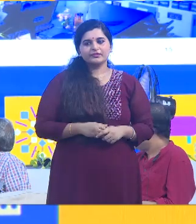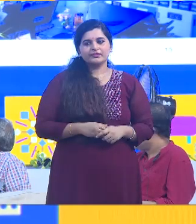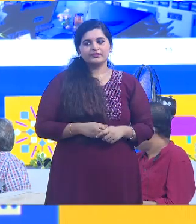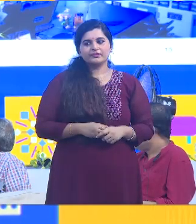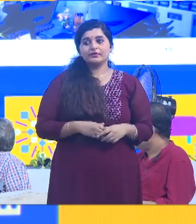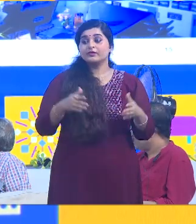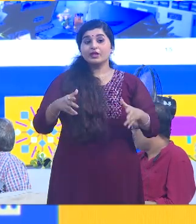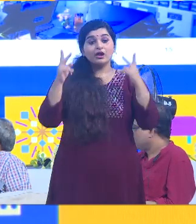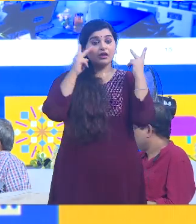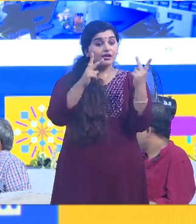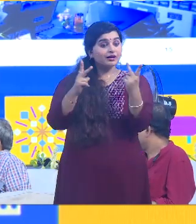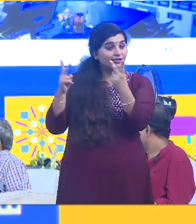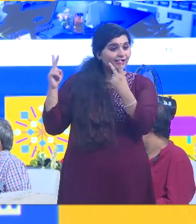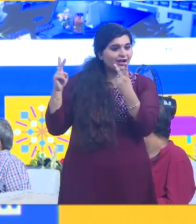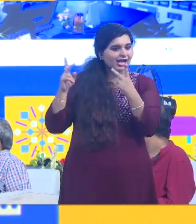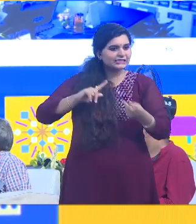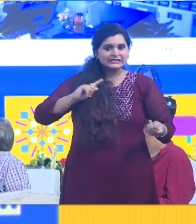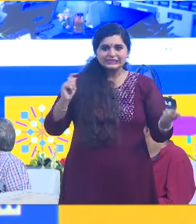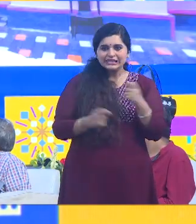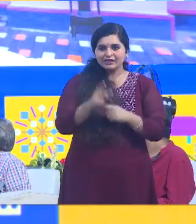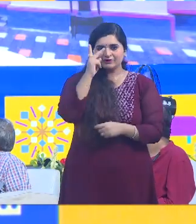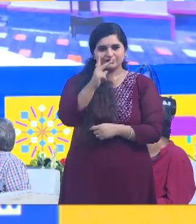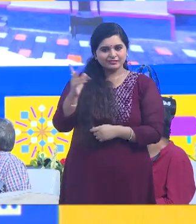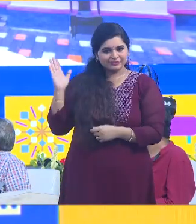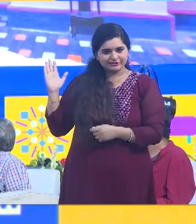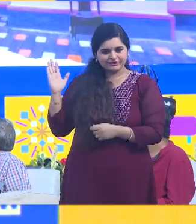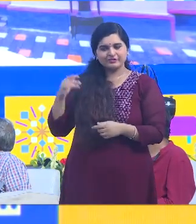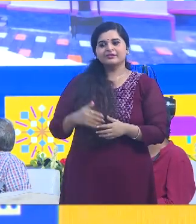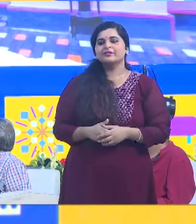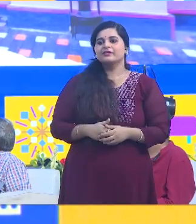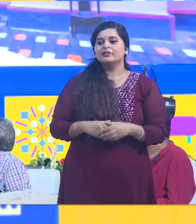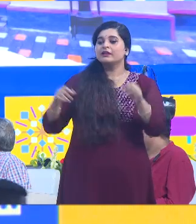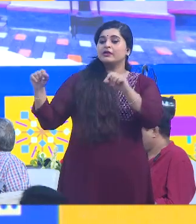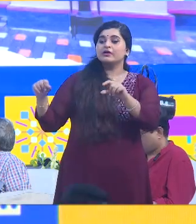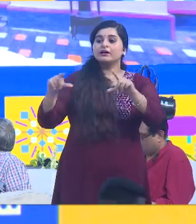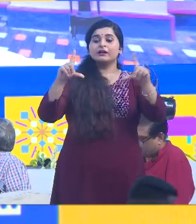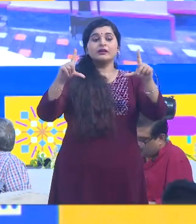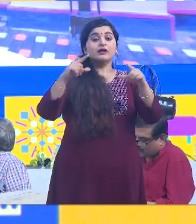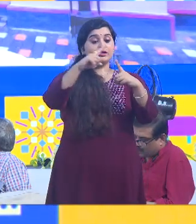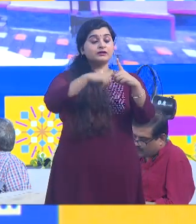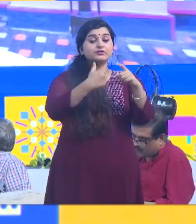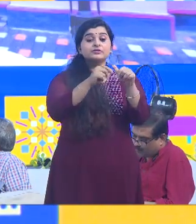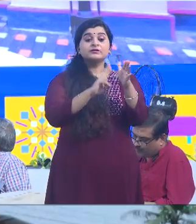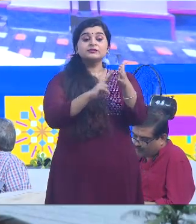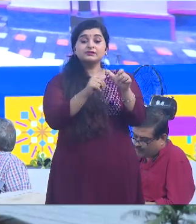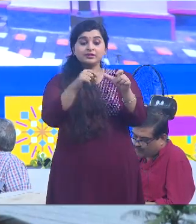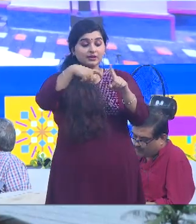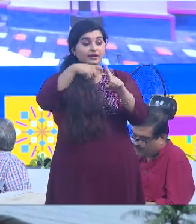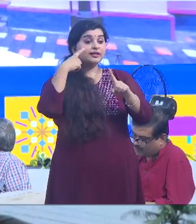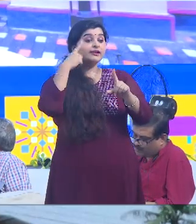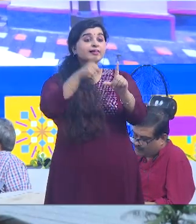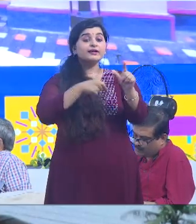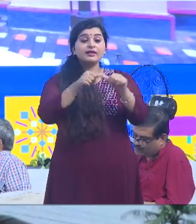We can see the change for yourself. Next one. The Janagi Arogya Kendra, one of them in the state. This is in